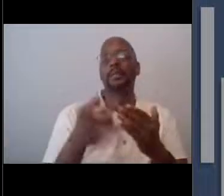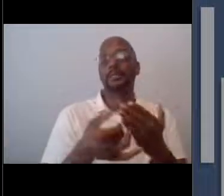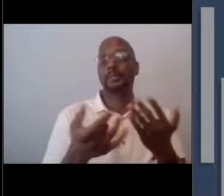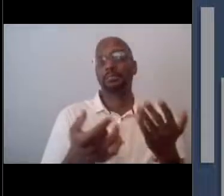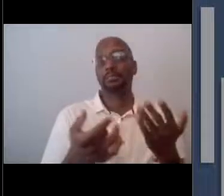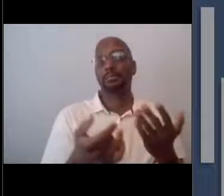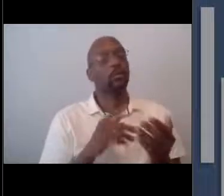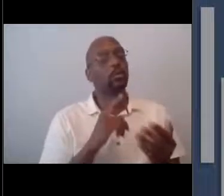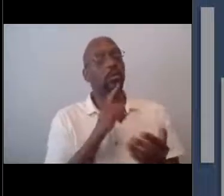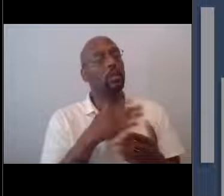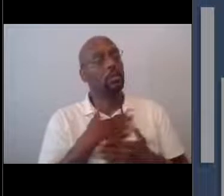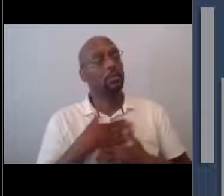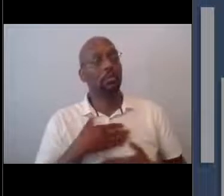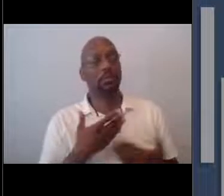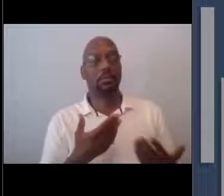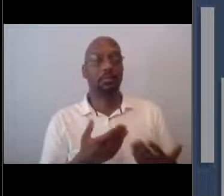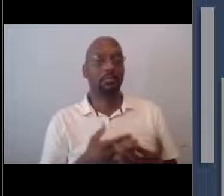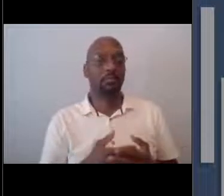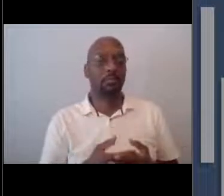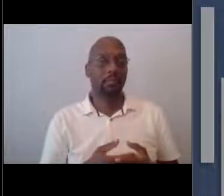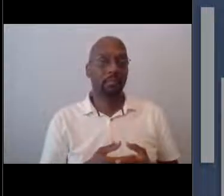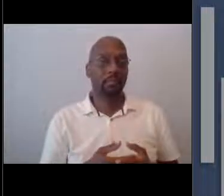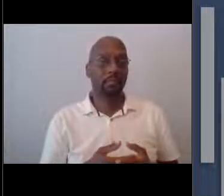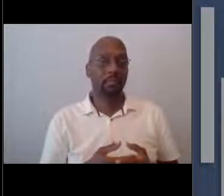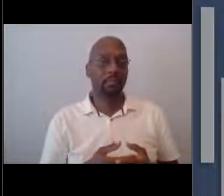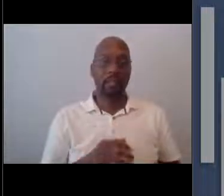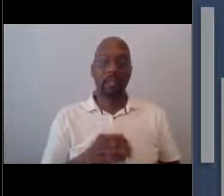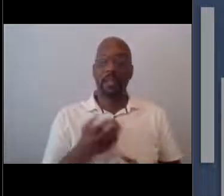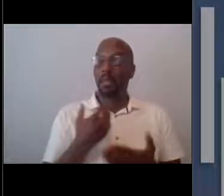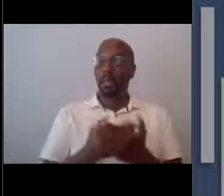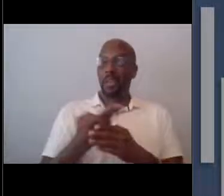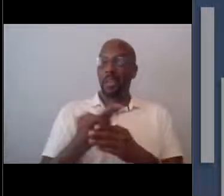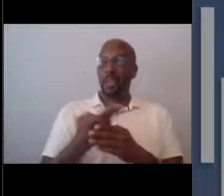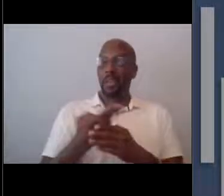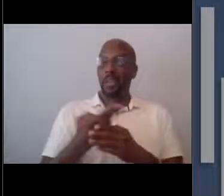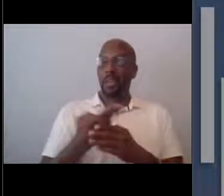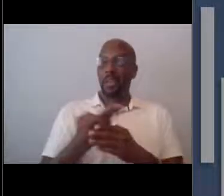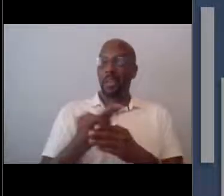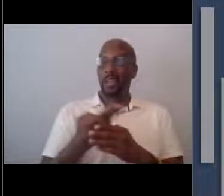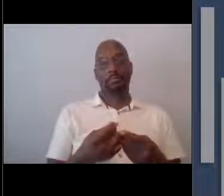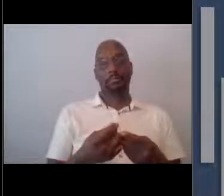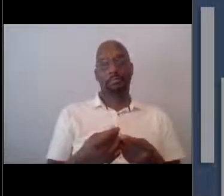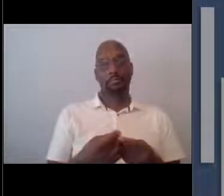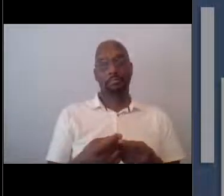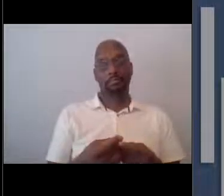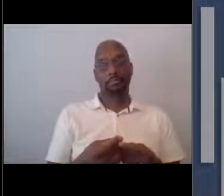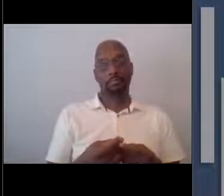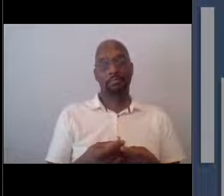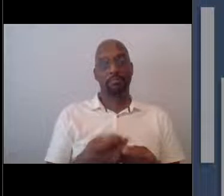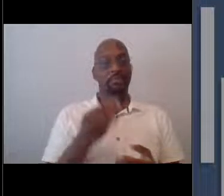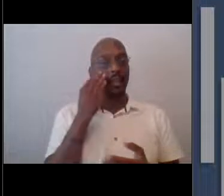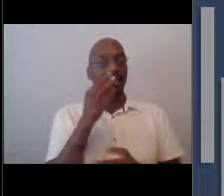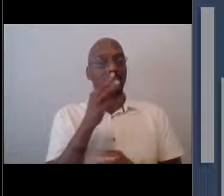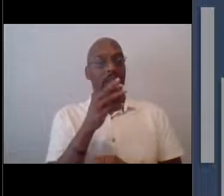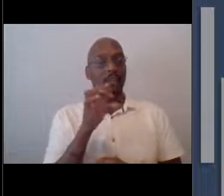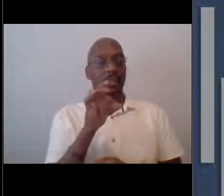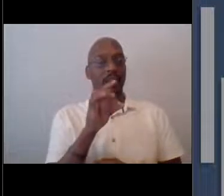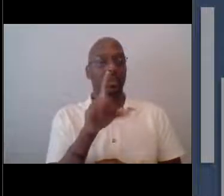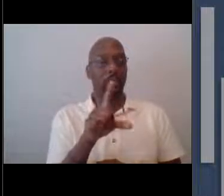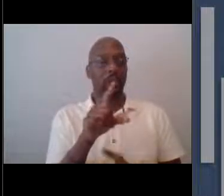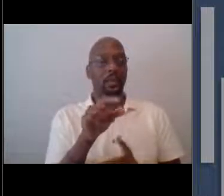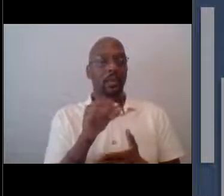it. Absolutely, we can absolutely do. The dollars we're using here is interesting because I failed to mention the $681 million that we got in August